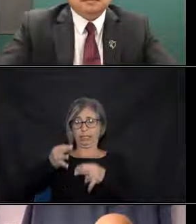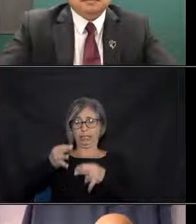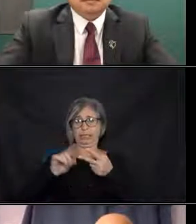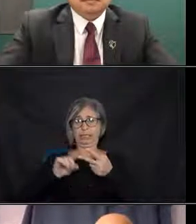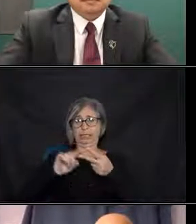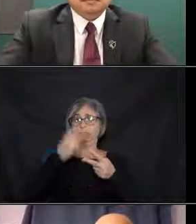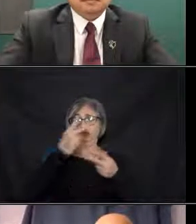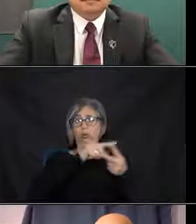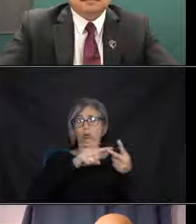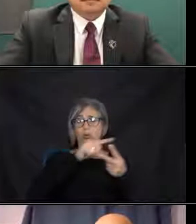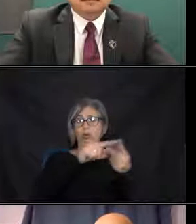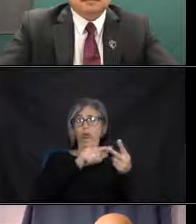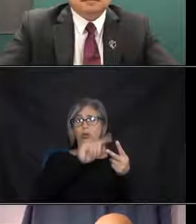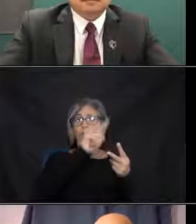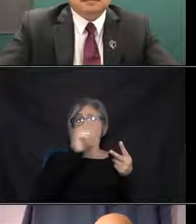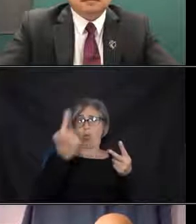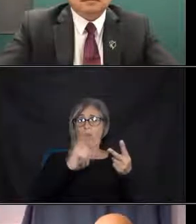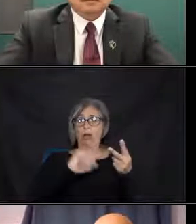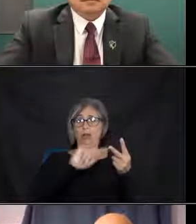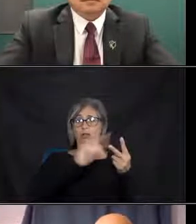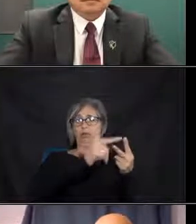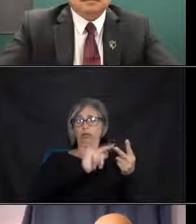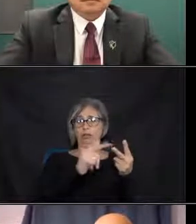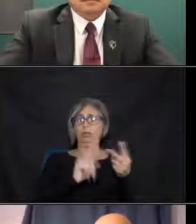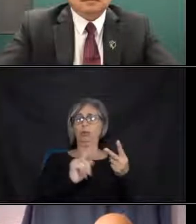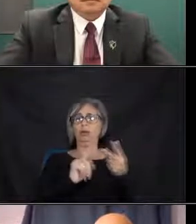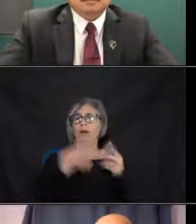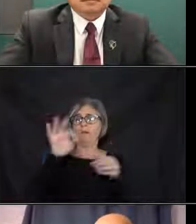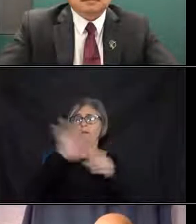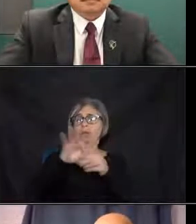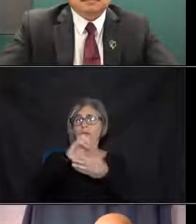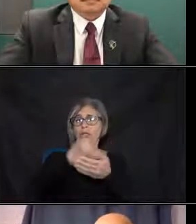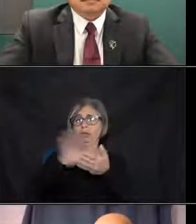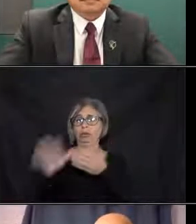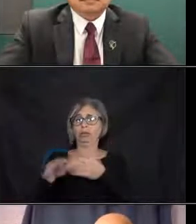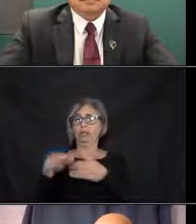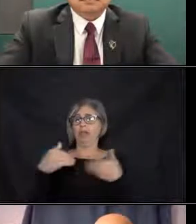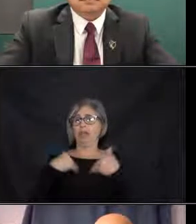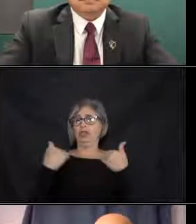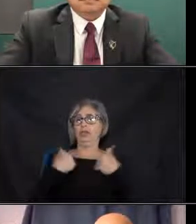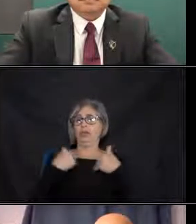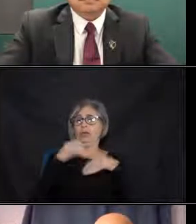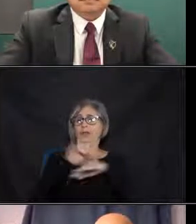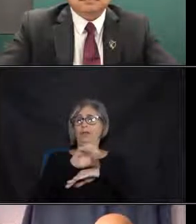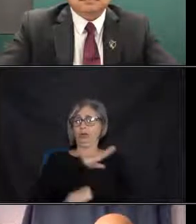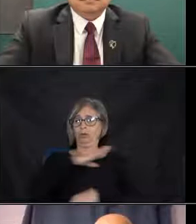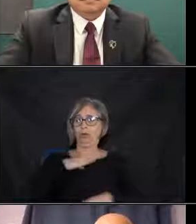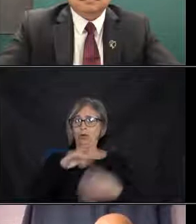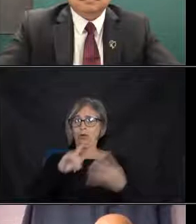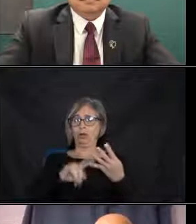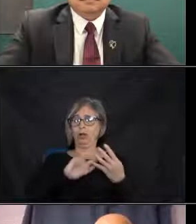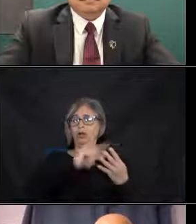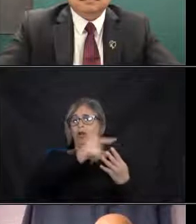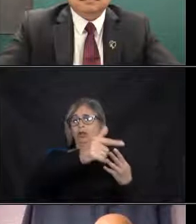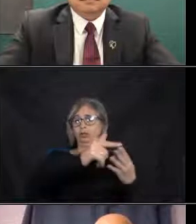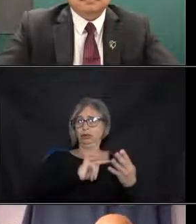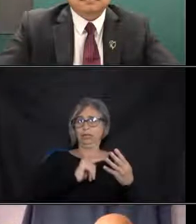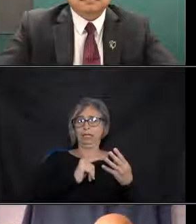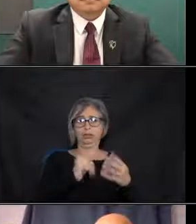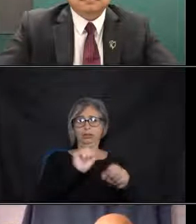alternate position. There is 1 voting student position on the Education and Youth Advisory Board, and there's 1 alternate position